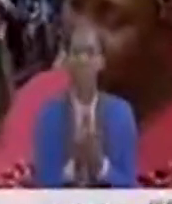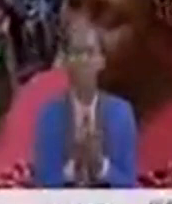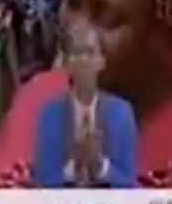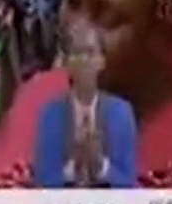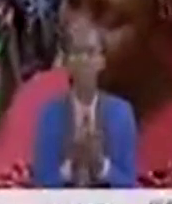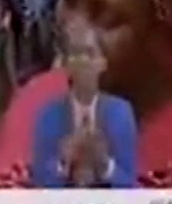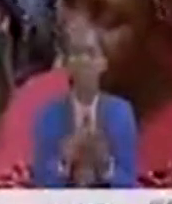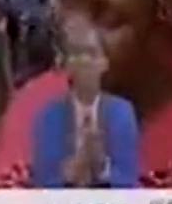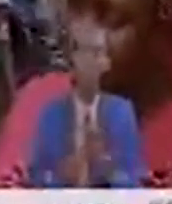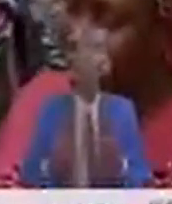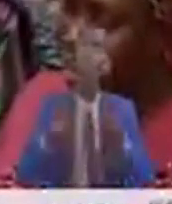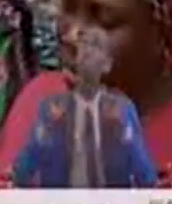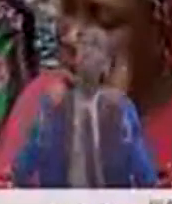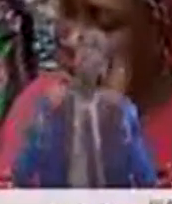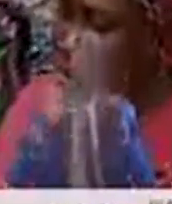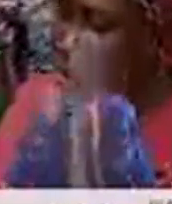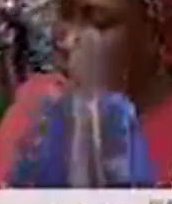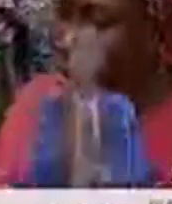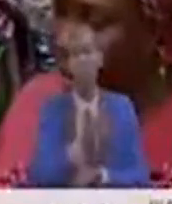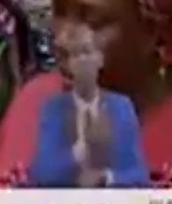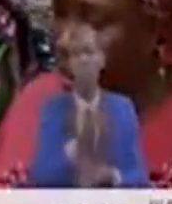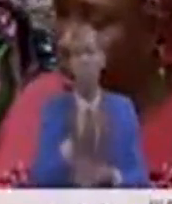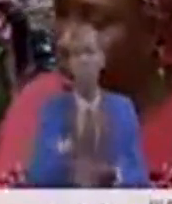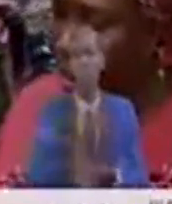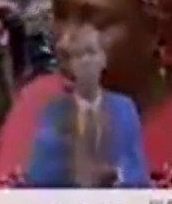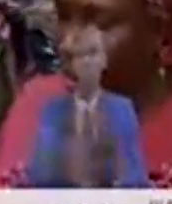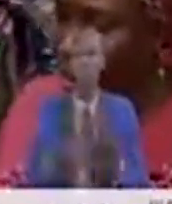Surrender yourself to the Lord.